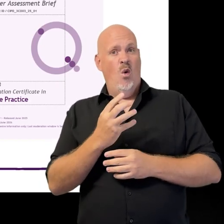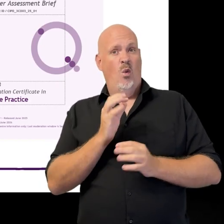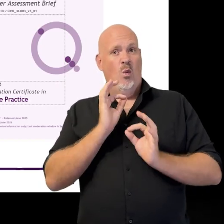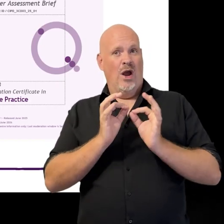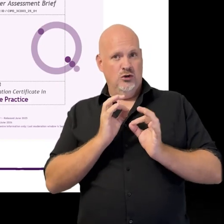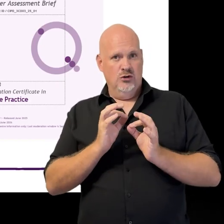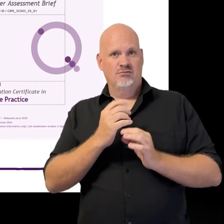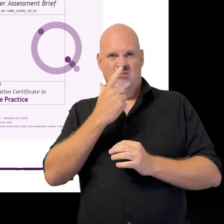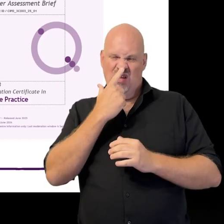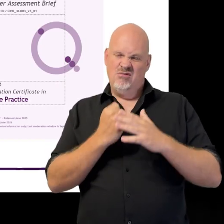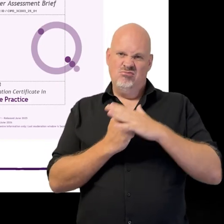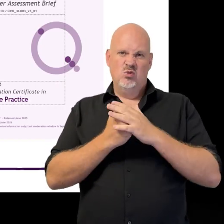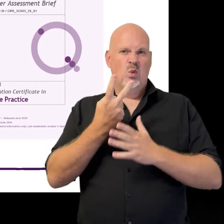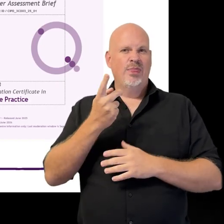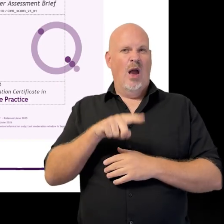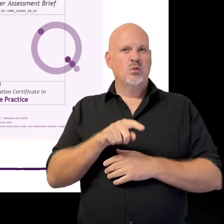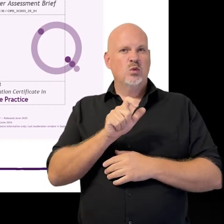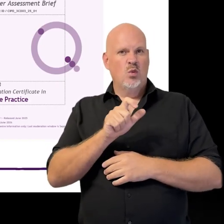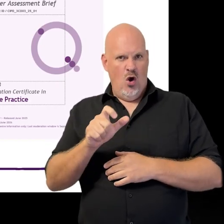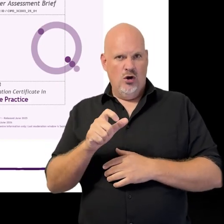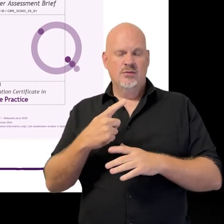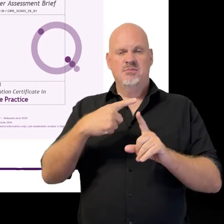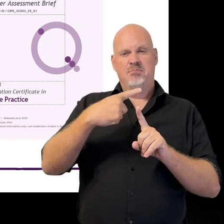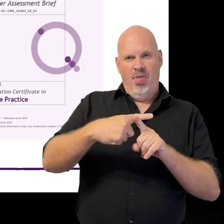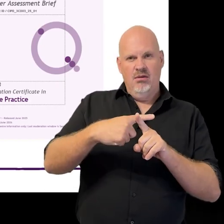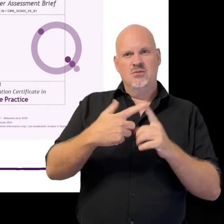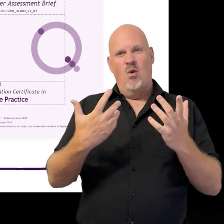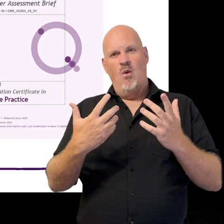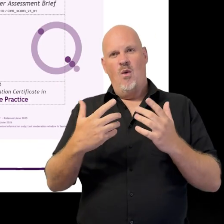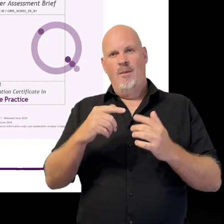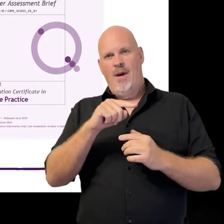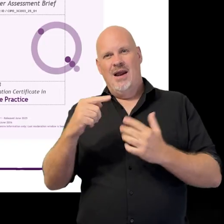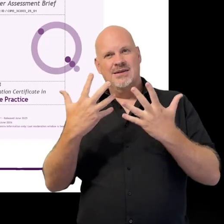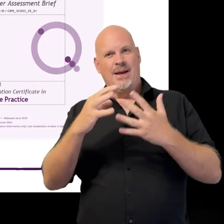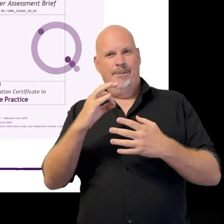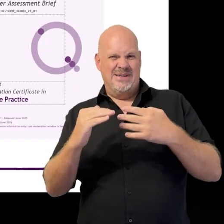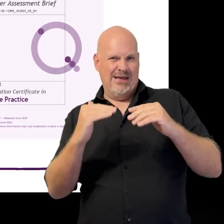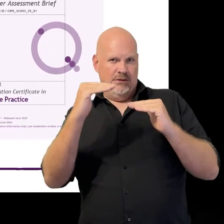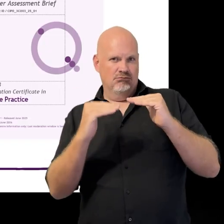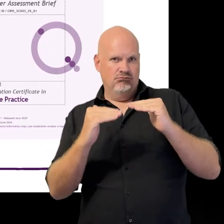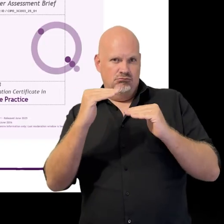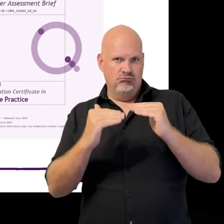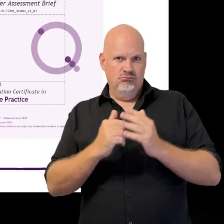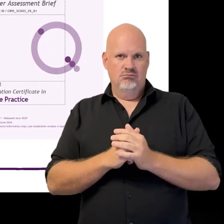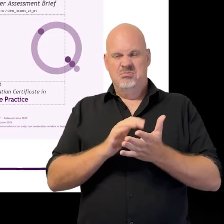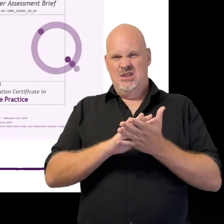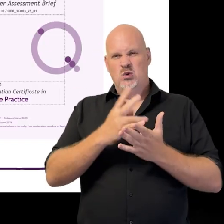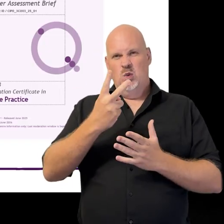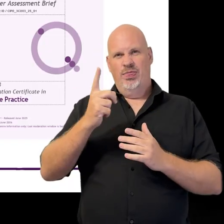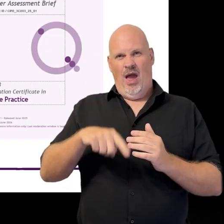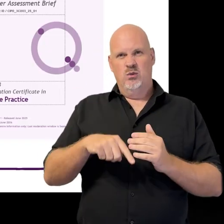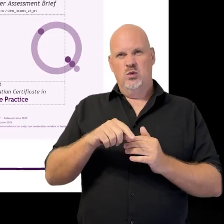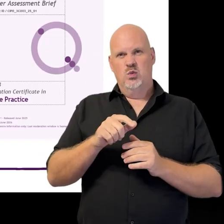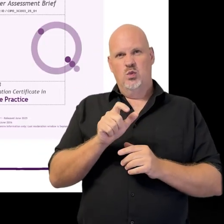window for this learner assessment brief will be September 2026.